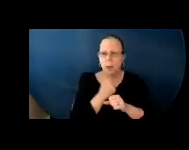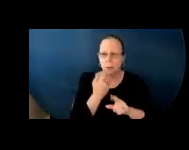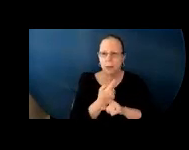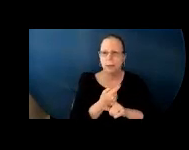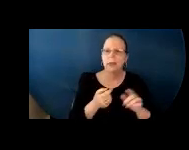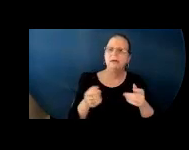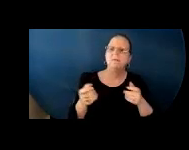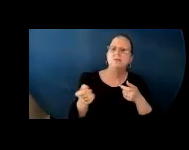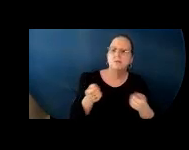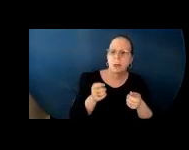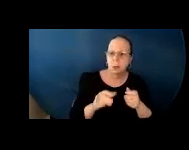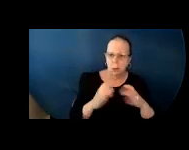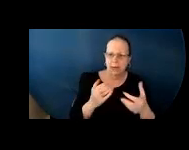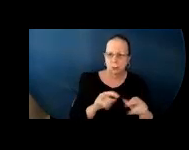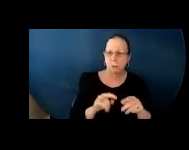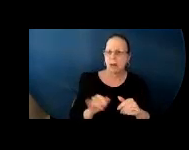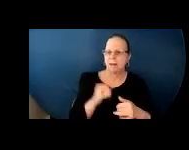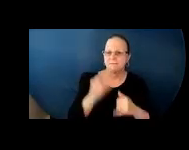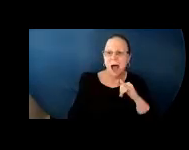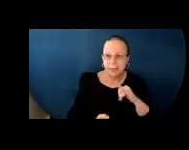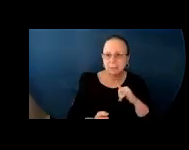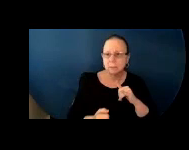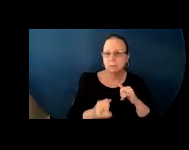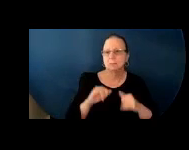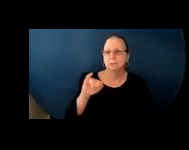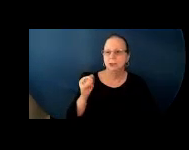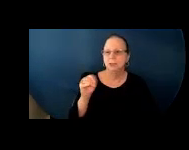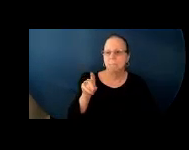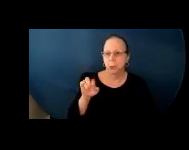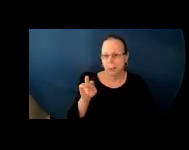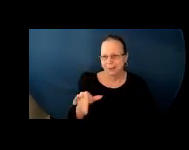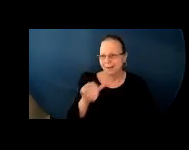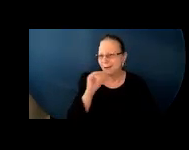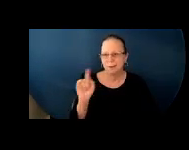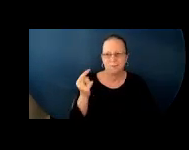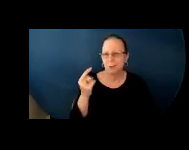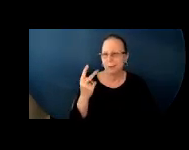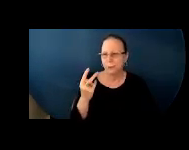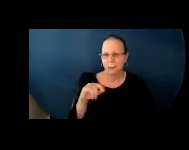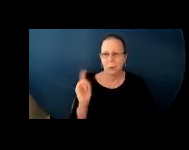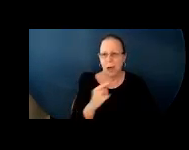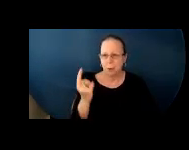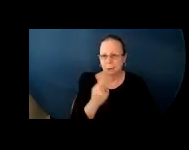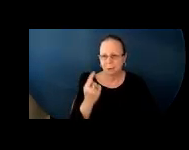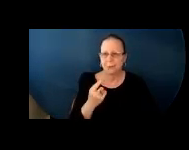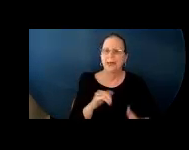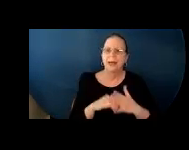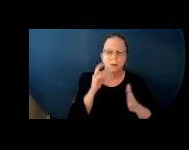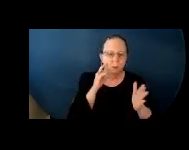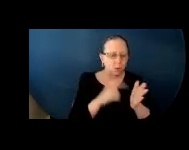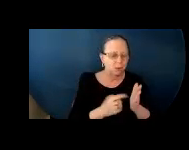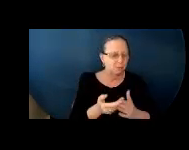Jeopardy, not like the first 2 rounds of Jeopardy. And then as we talked about before, but you'll notice this theme